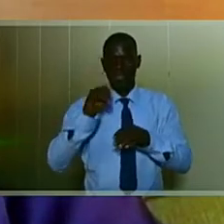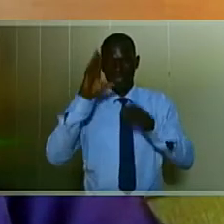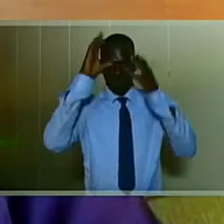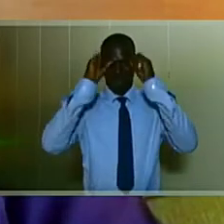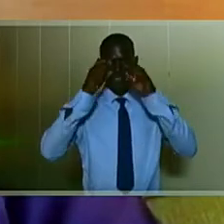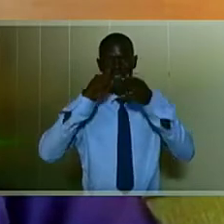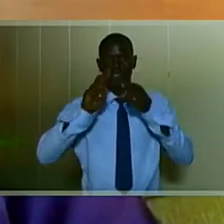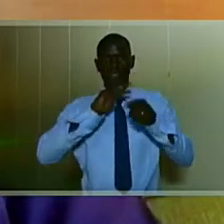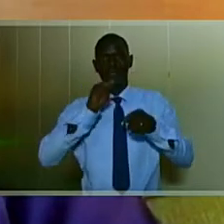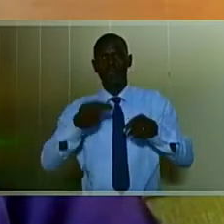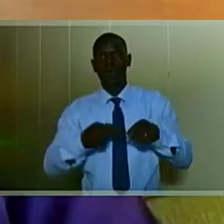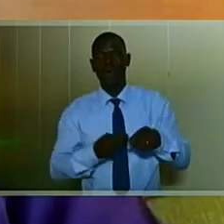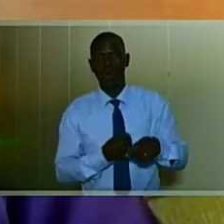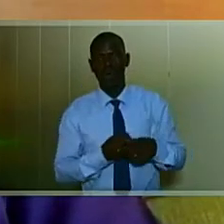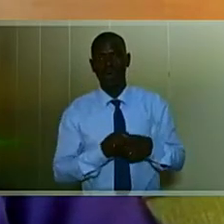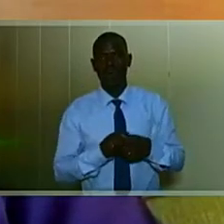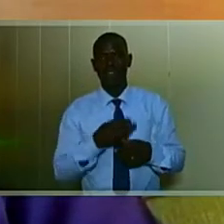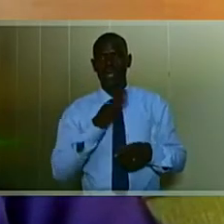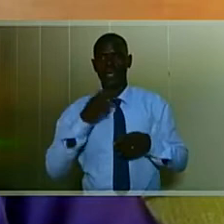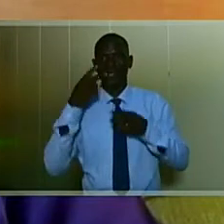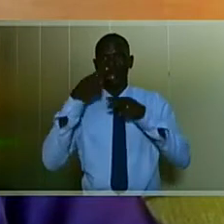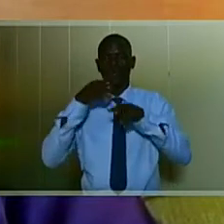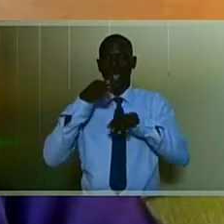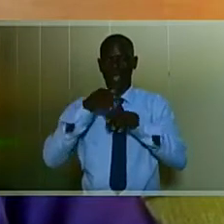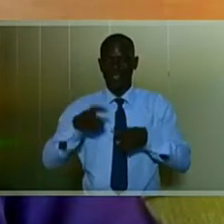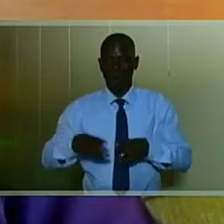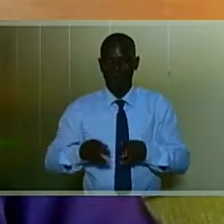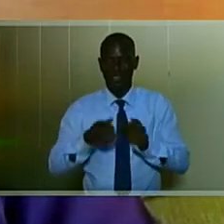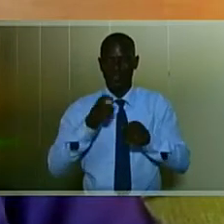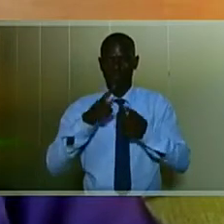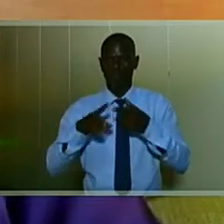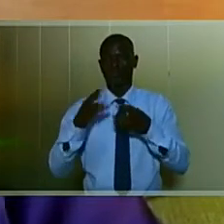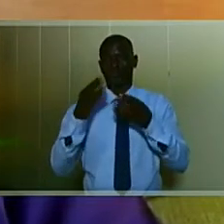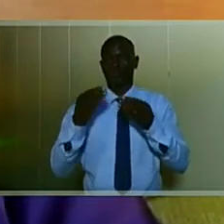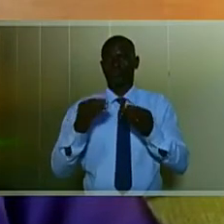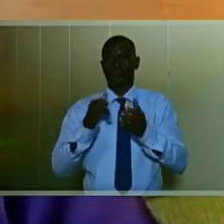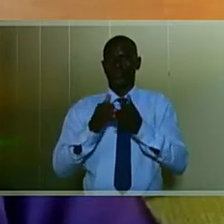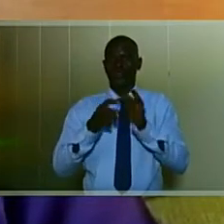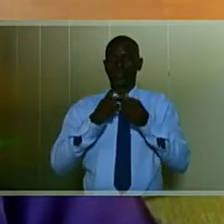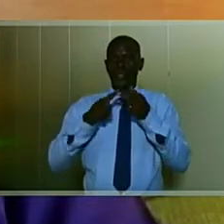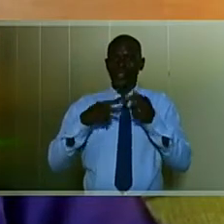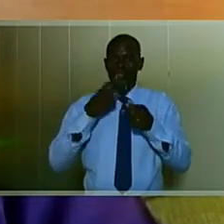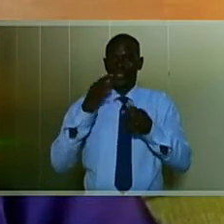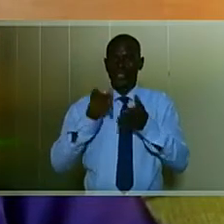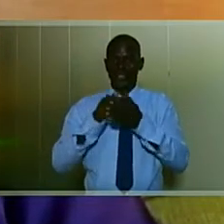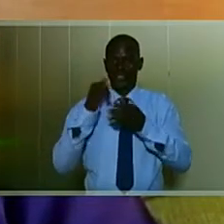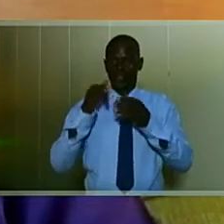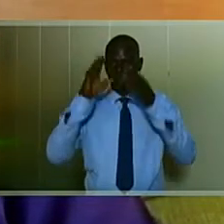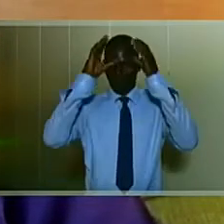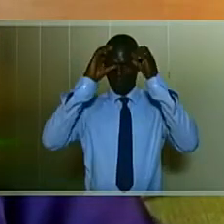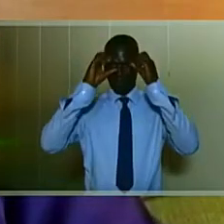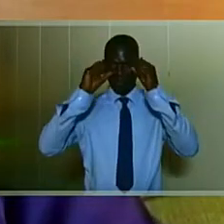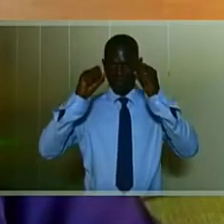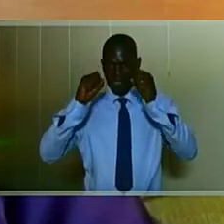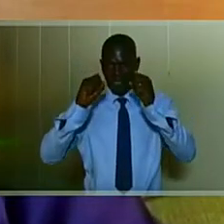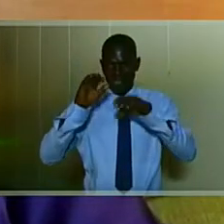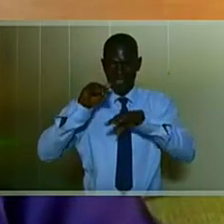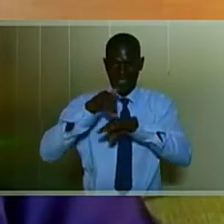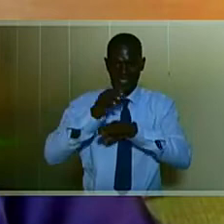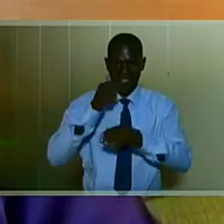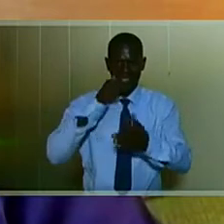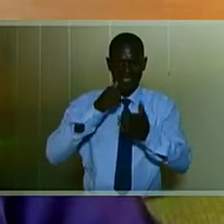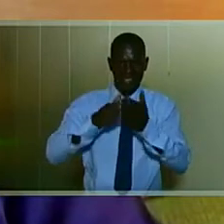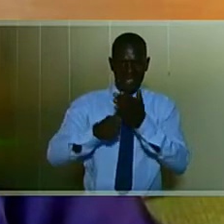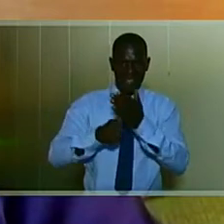debate and look at appropriate, I mean, response to it. And you could see that Mr. President sent a 19-paragraph letter seeking